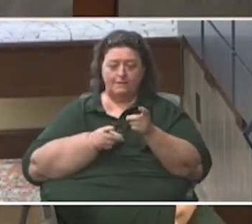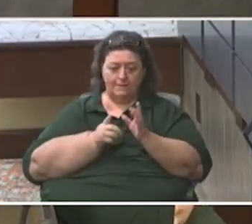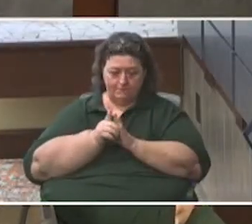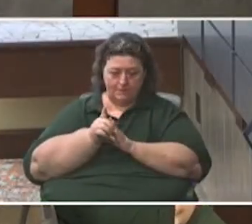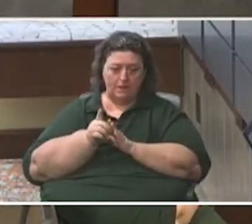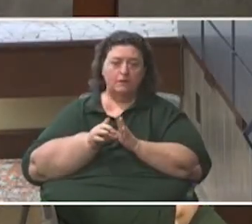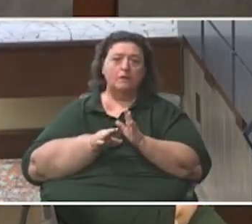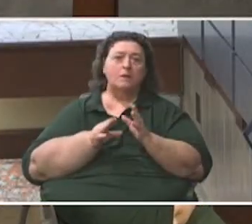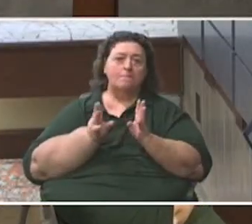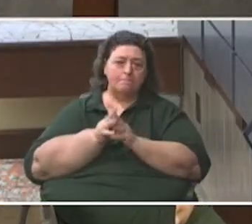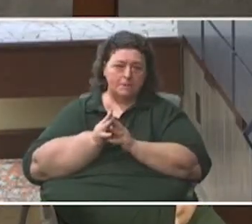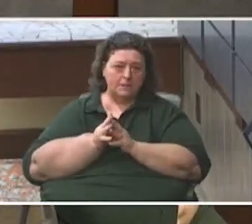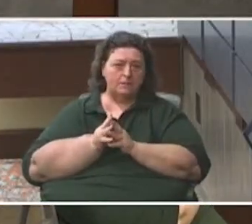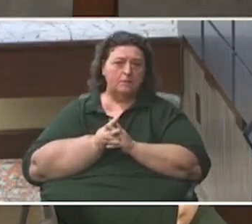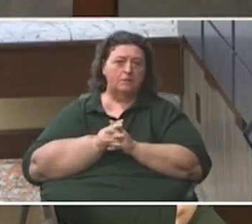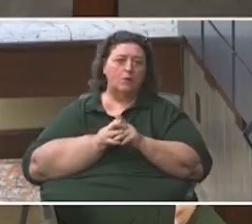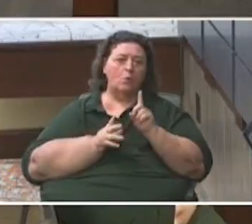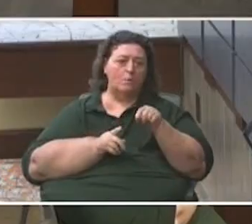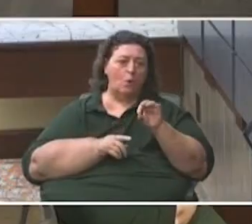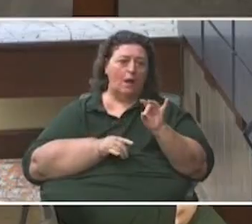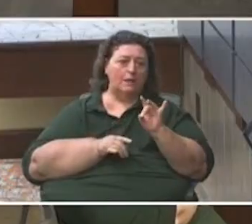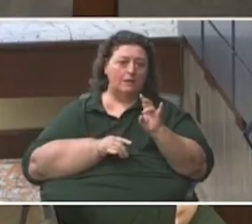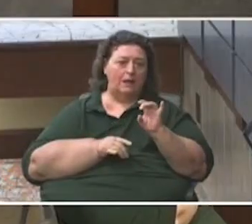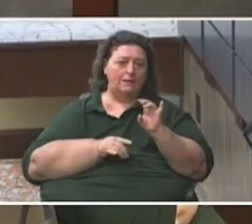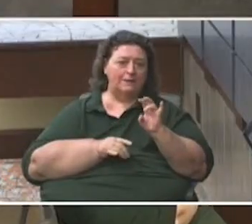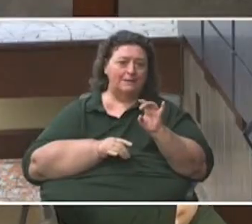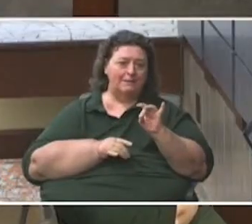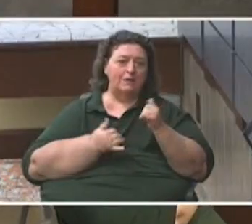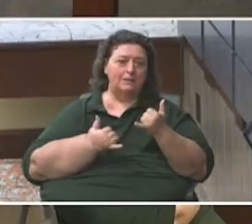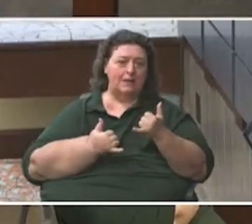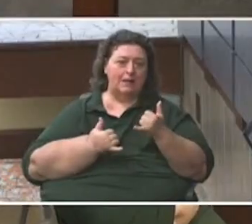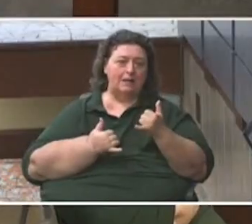Development, Texas Open Meetings Act, Section 551.087. We are now in executive session.